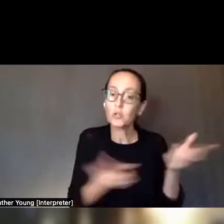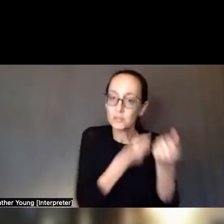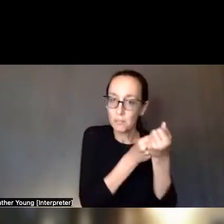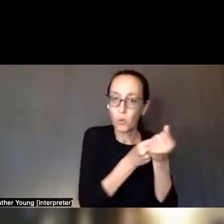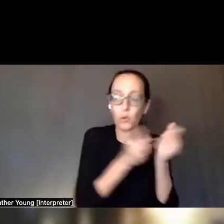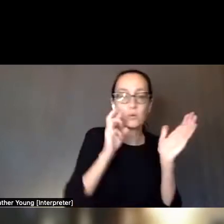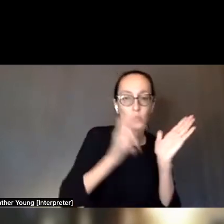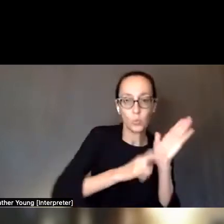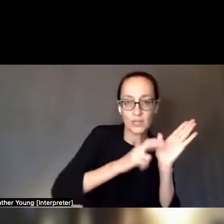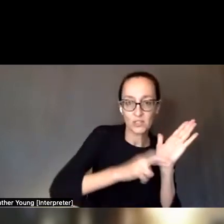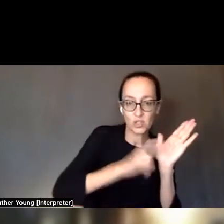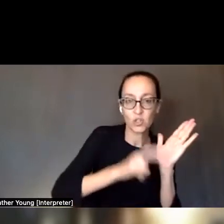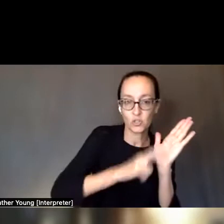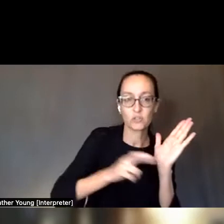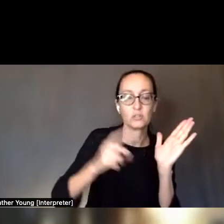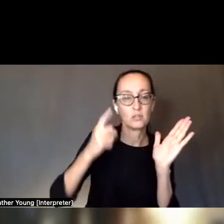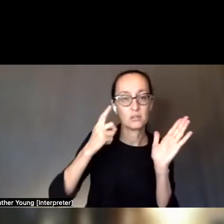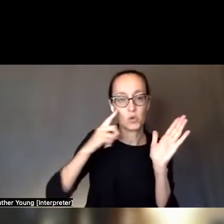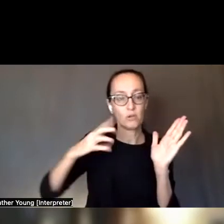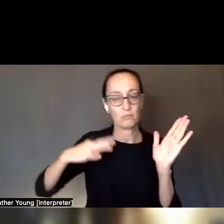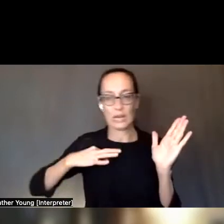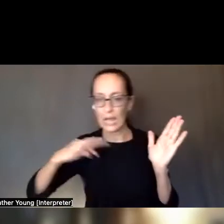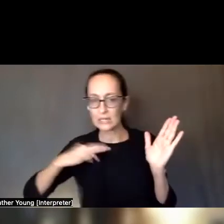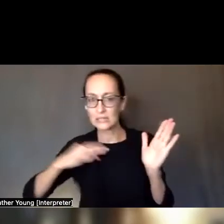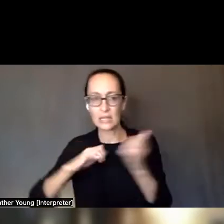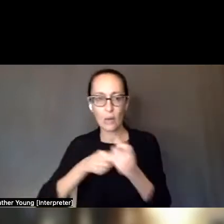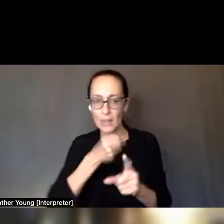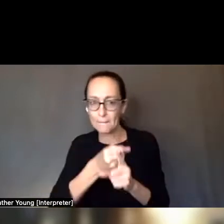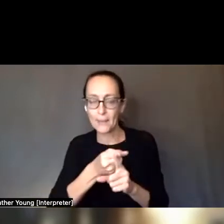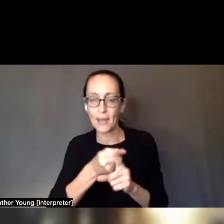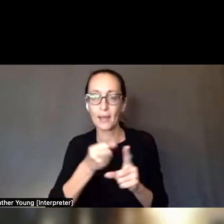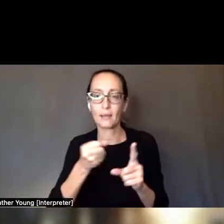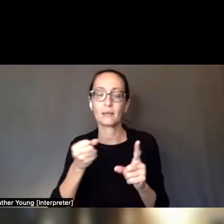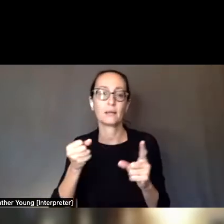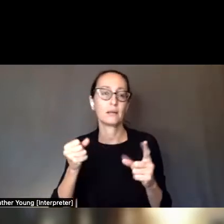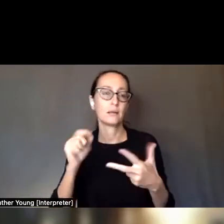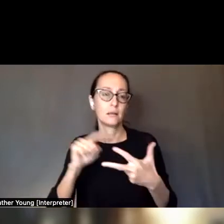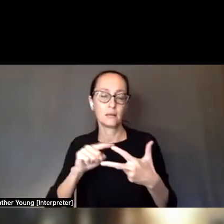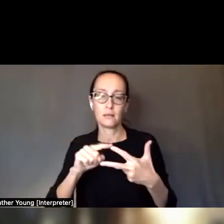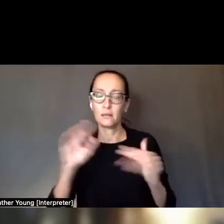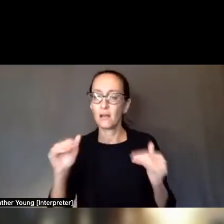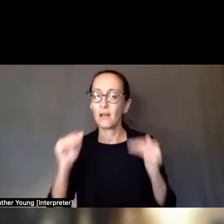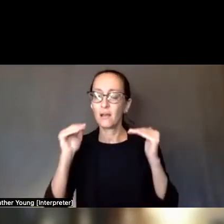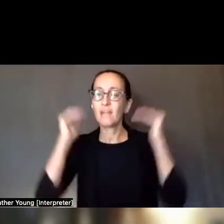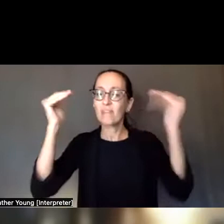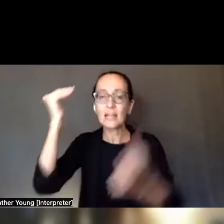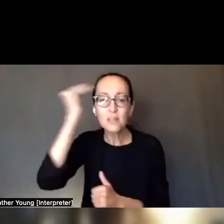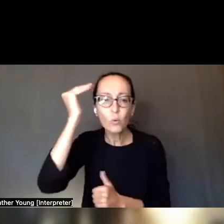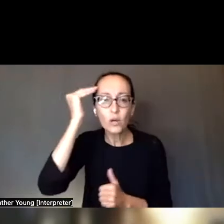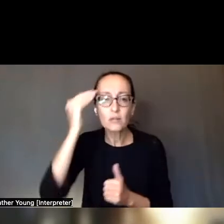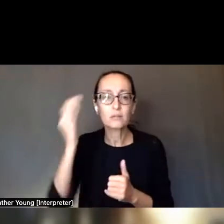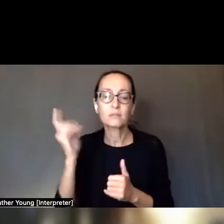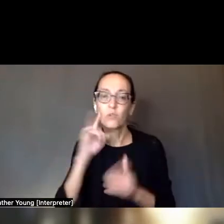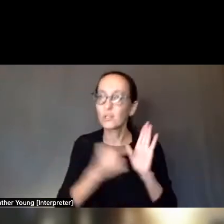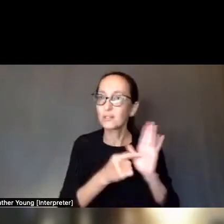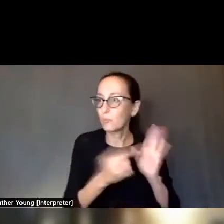on candidacy and impacts. We try to advance awareness on best practices, just as we're doing tonight with